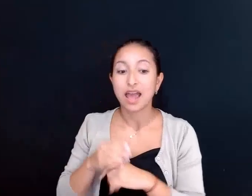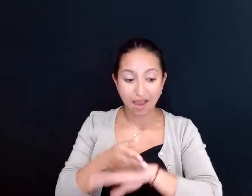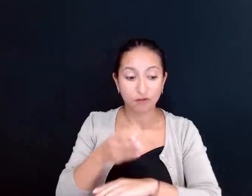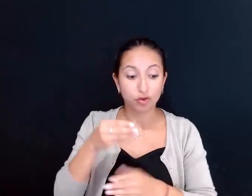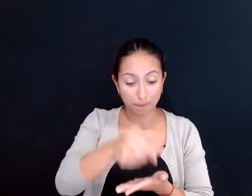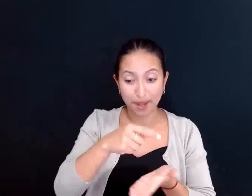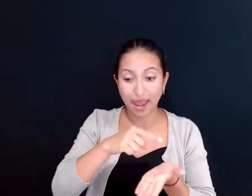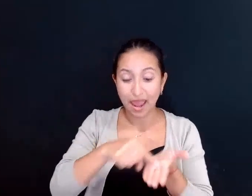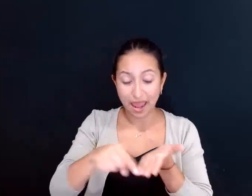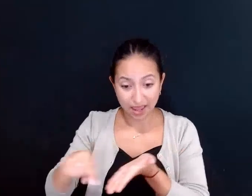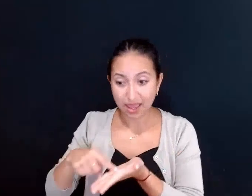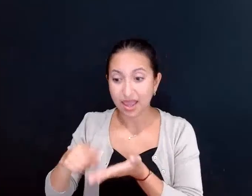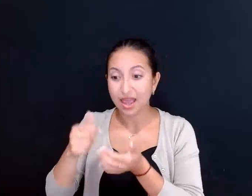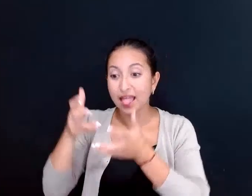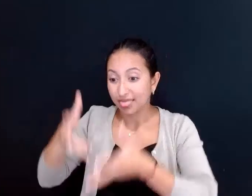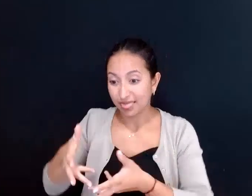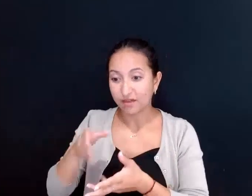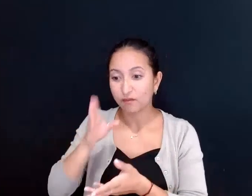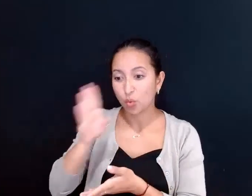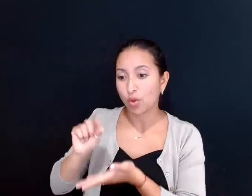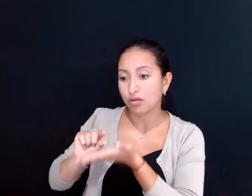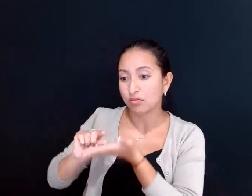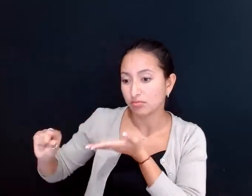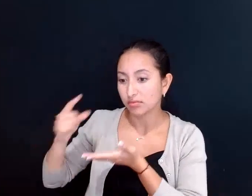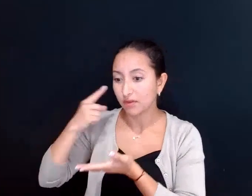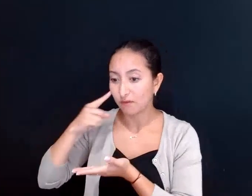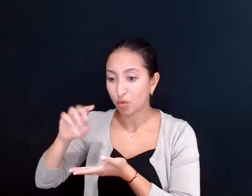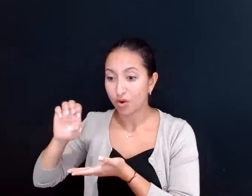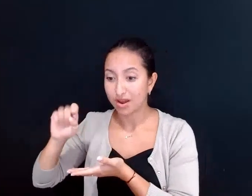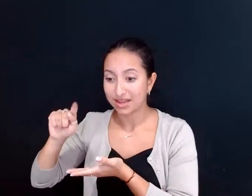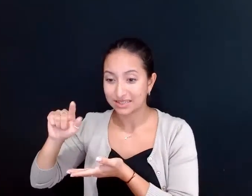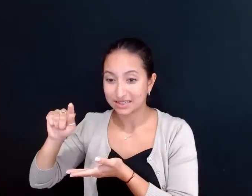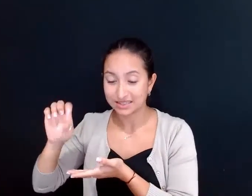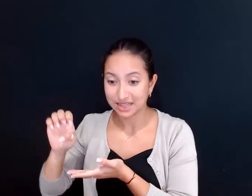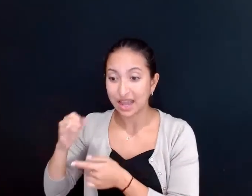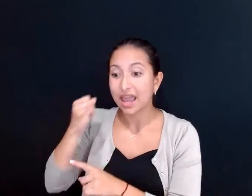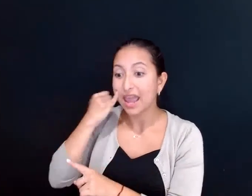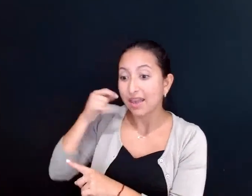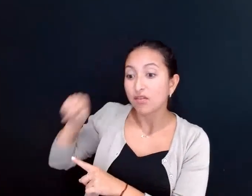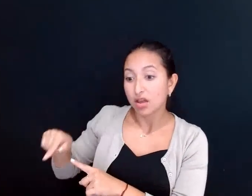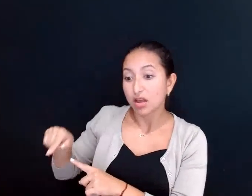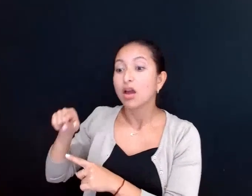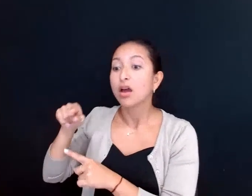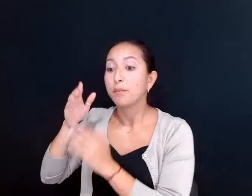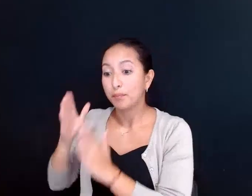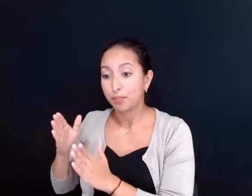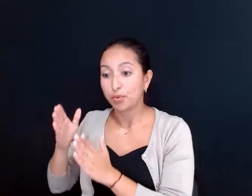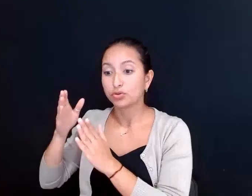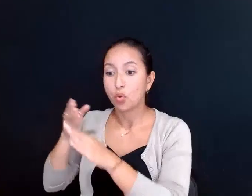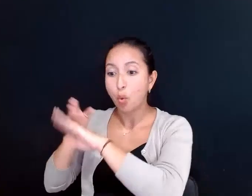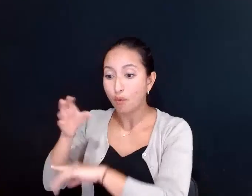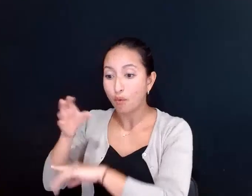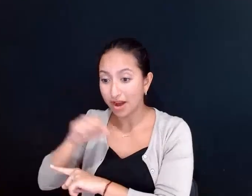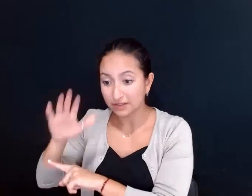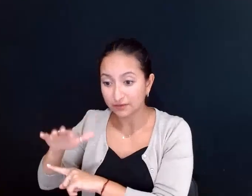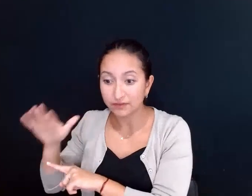burial. And then that estate may be subject to Medicaid recovery if they're over the age of 55. So